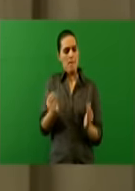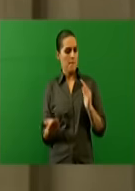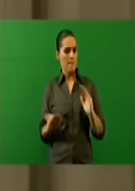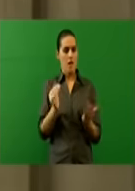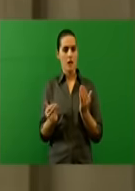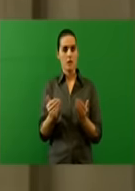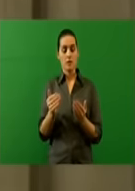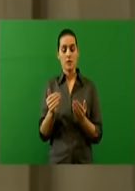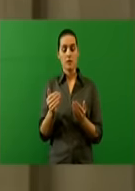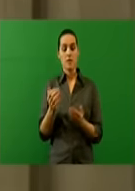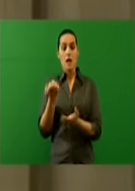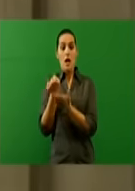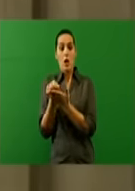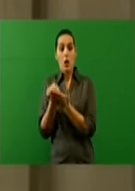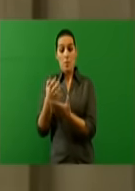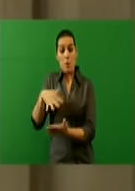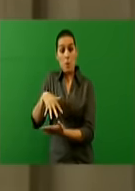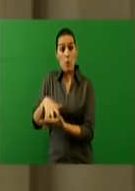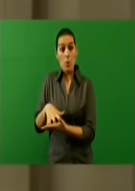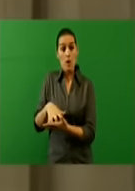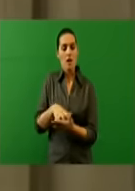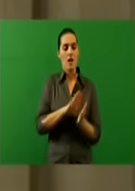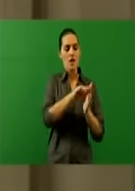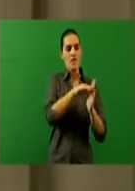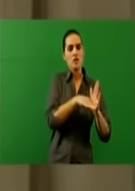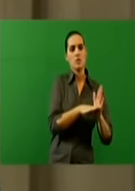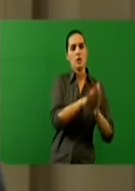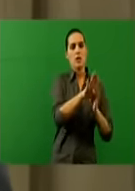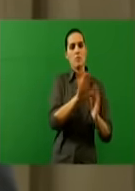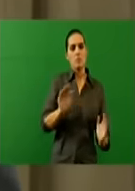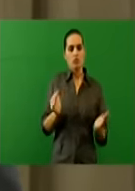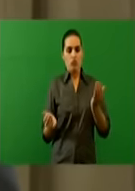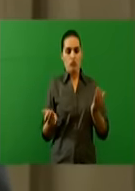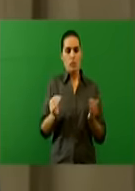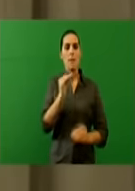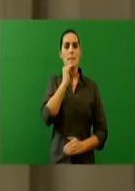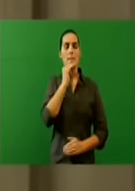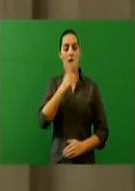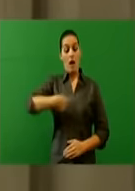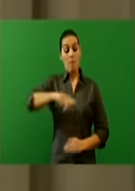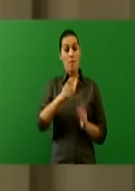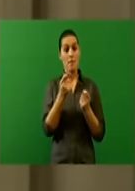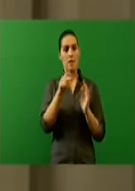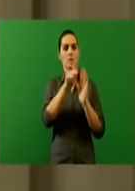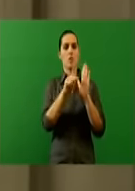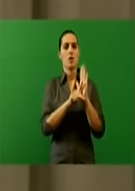domestic economy has provided some room to delay further tightening of monetary policy stance for now.